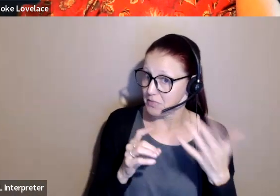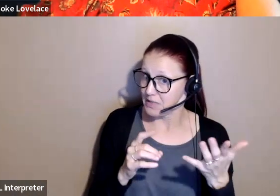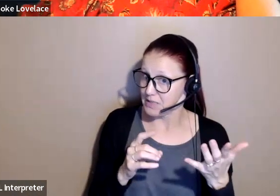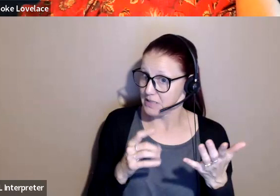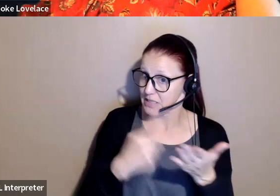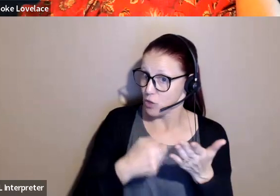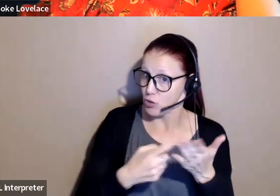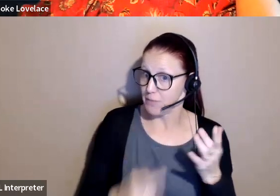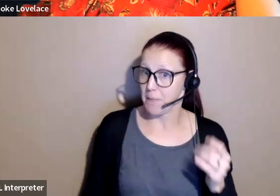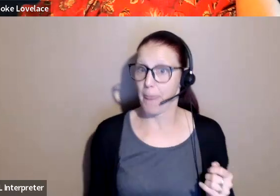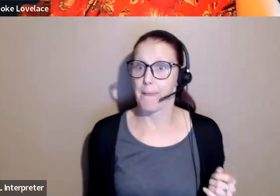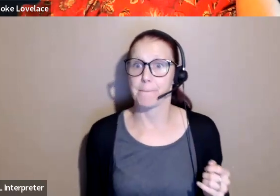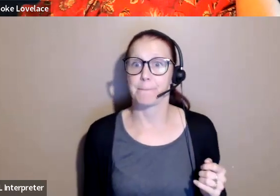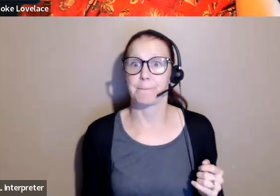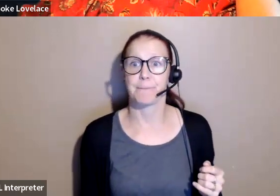discussion?